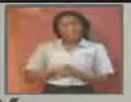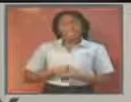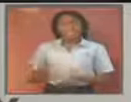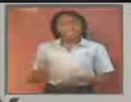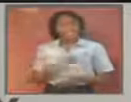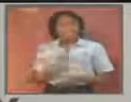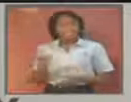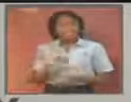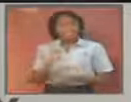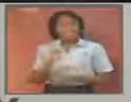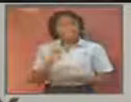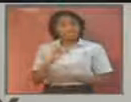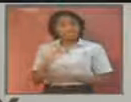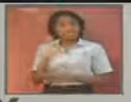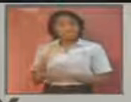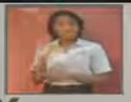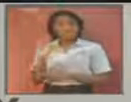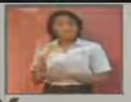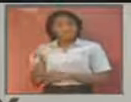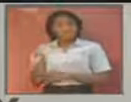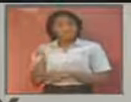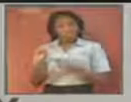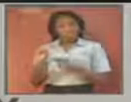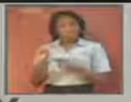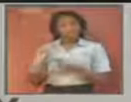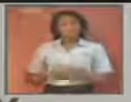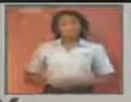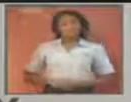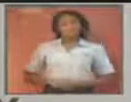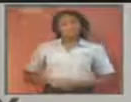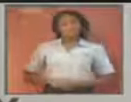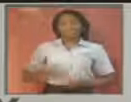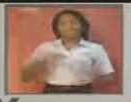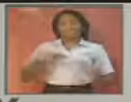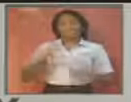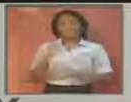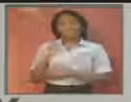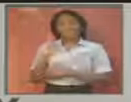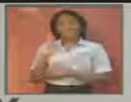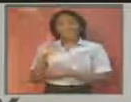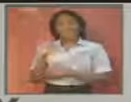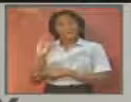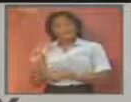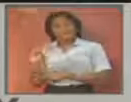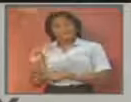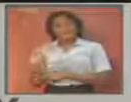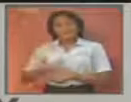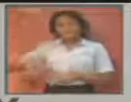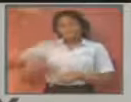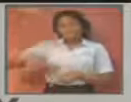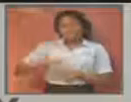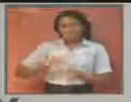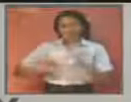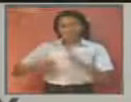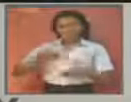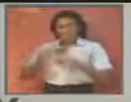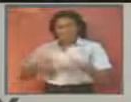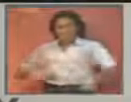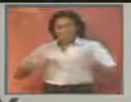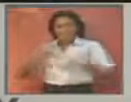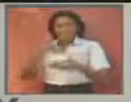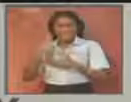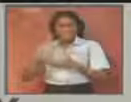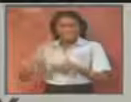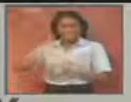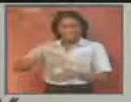Rio Claro, where we cover Rio Claro, Beach, Plummitan, Brothers Road, and the surrounding areas. We